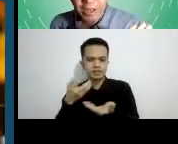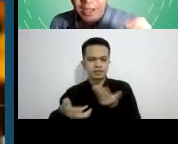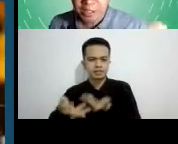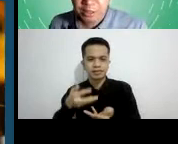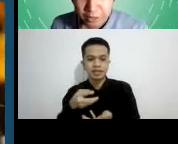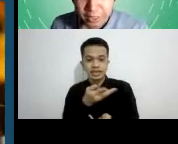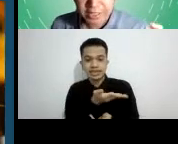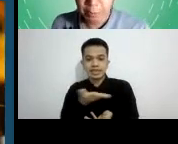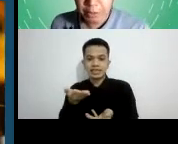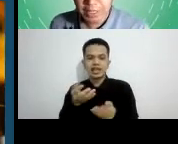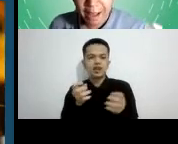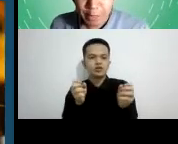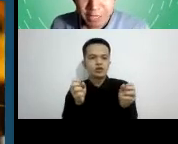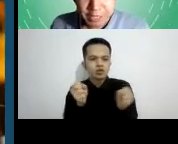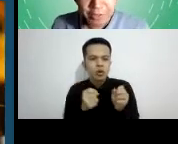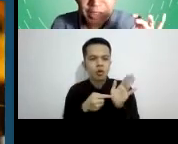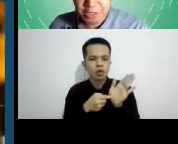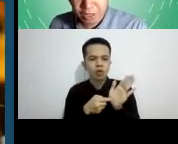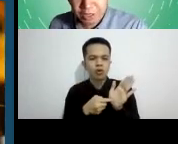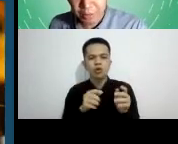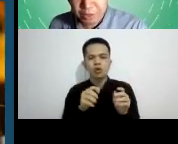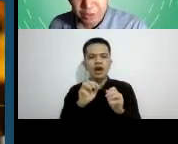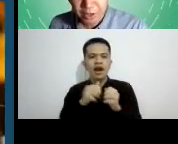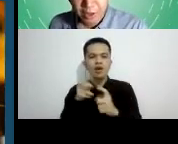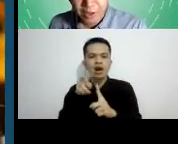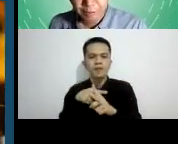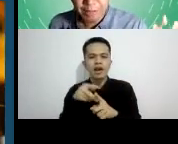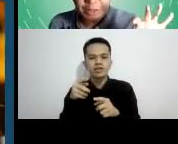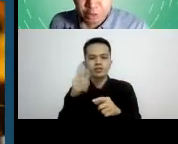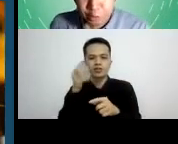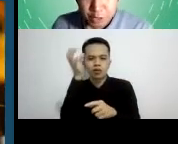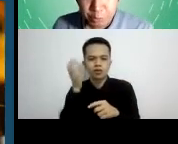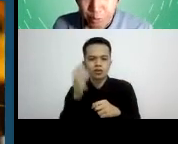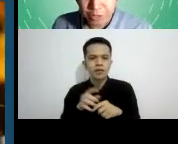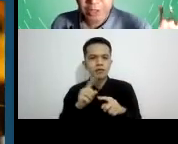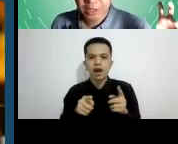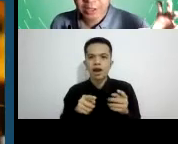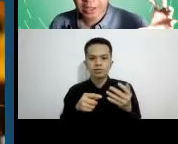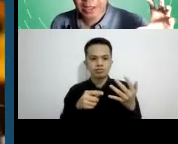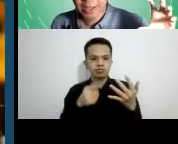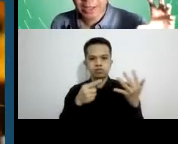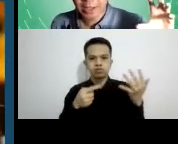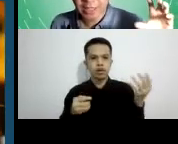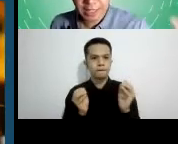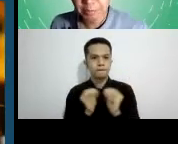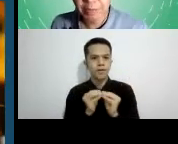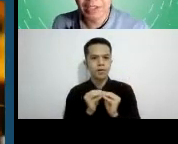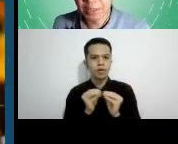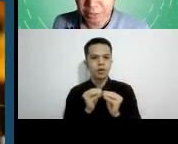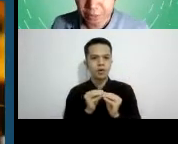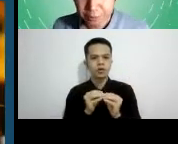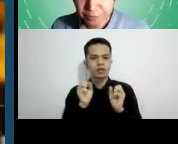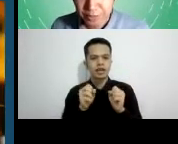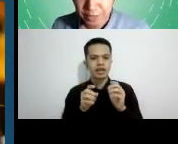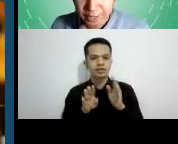are a small example and application of these concepts, but there is so much more that they can be developed